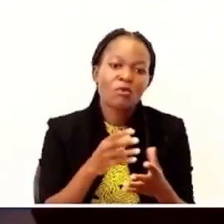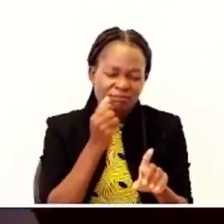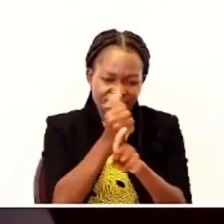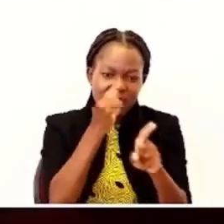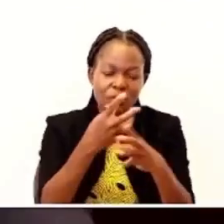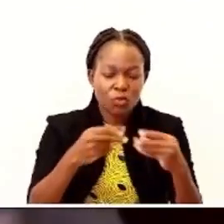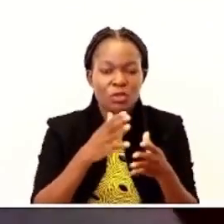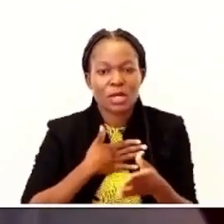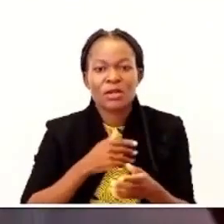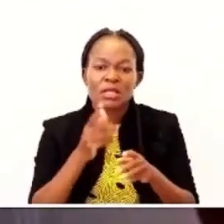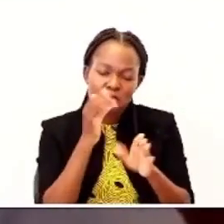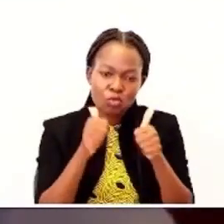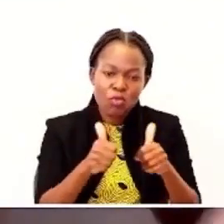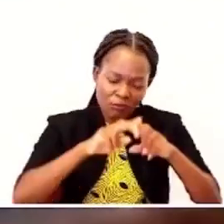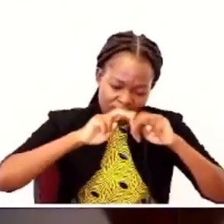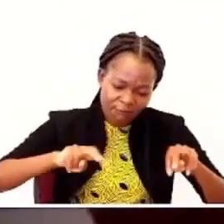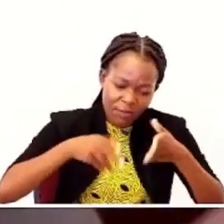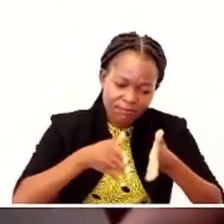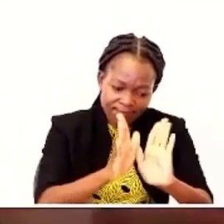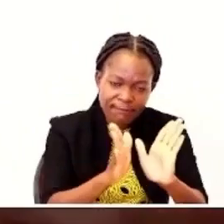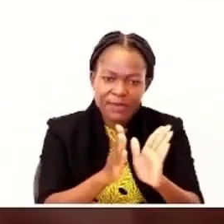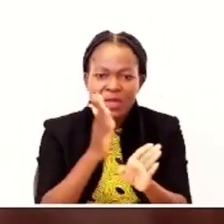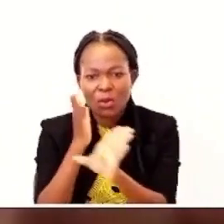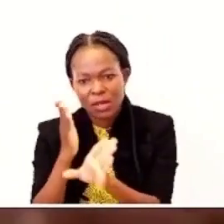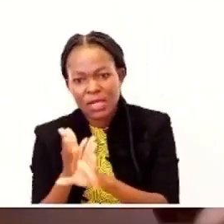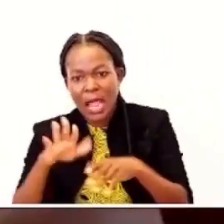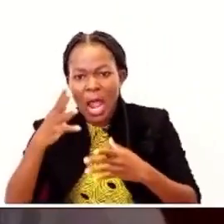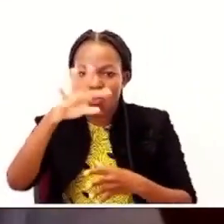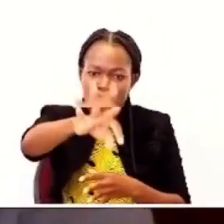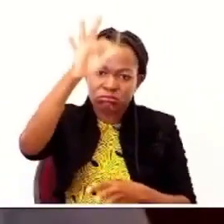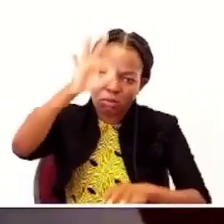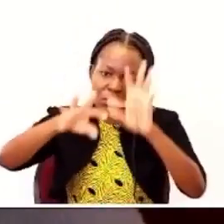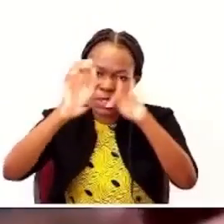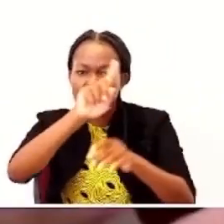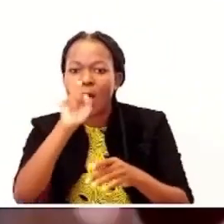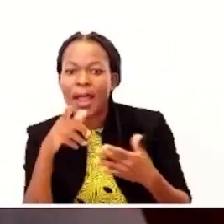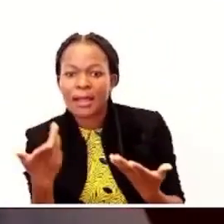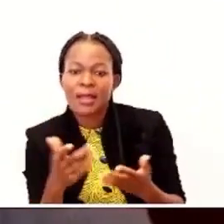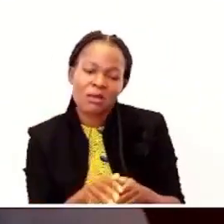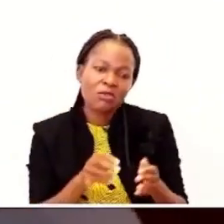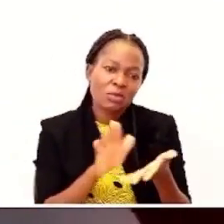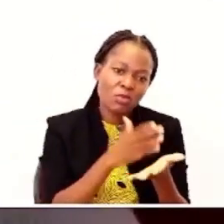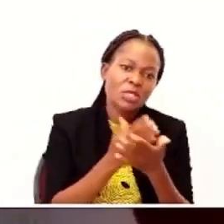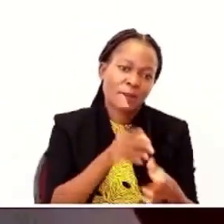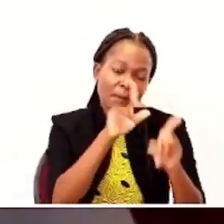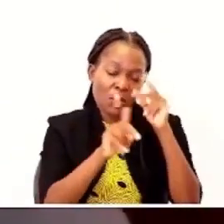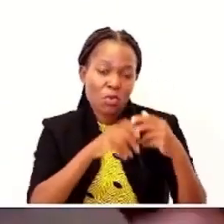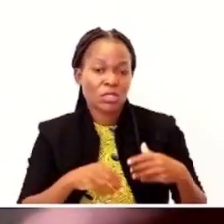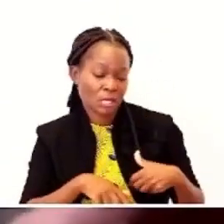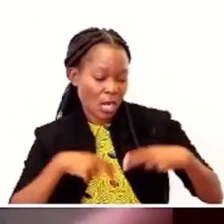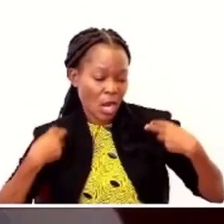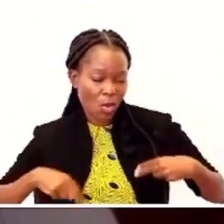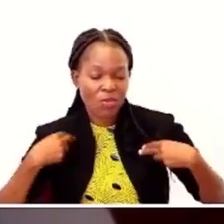to find a different way of living, one that prioritizes people's health, people's security, safety,